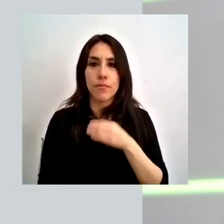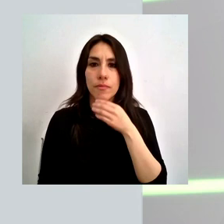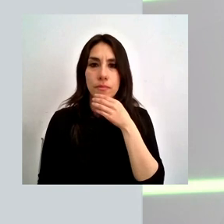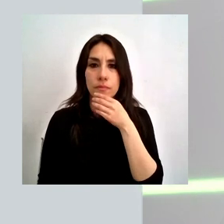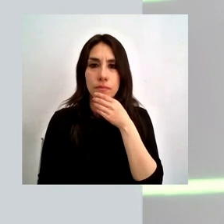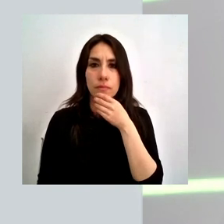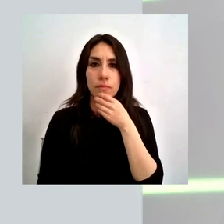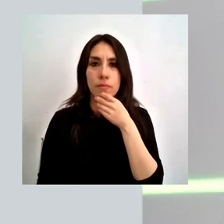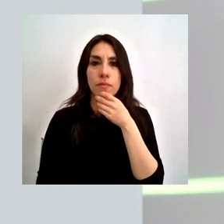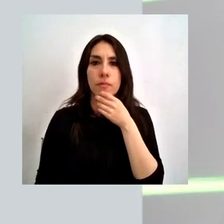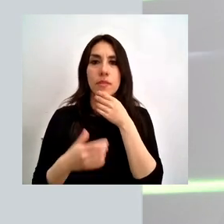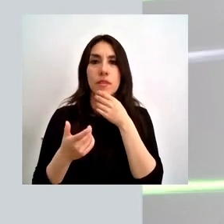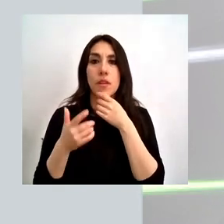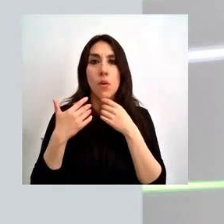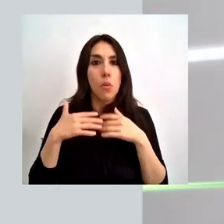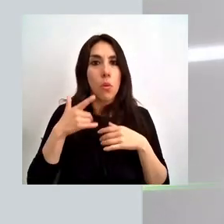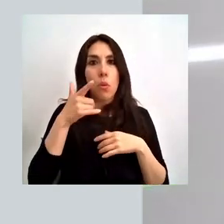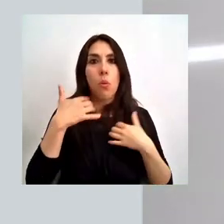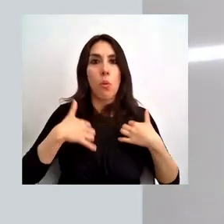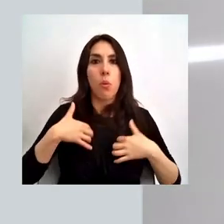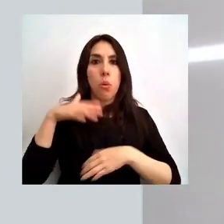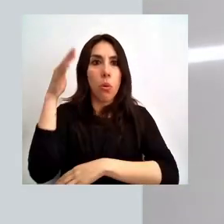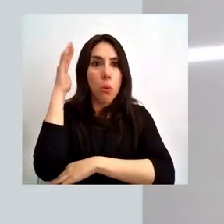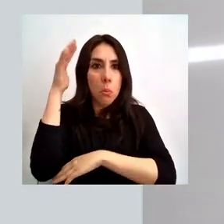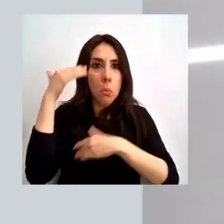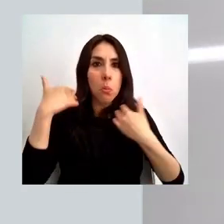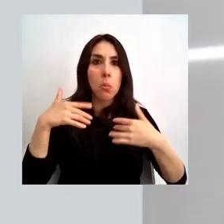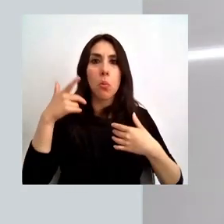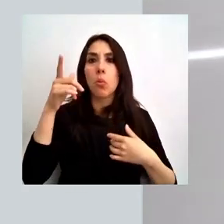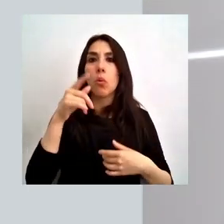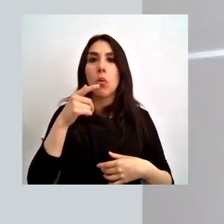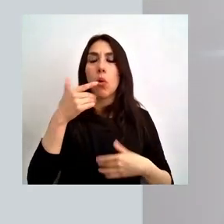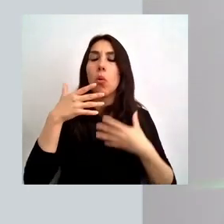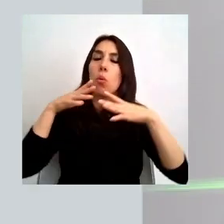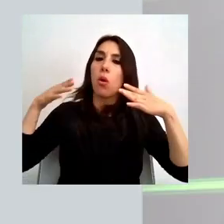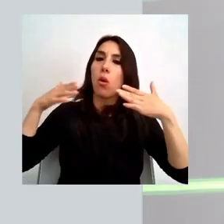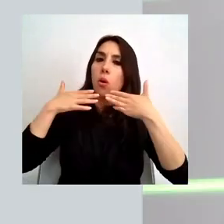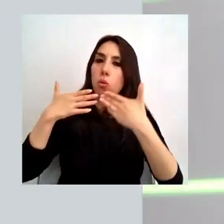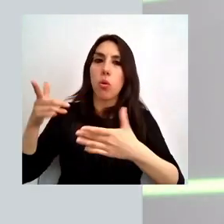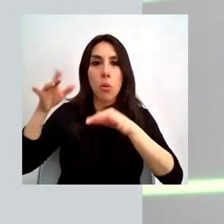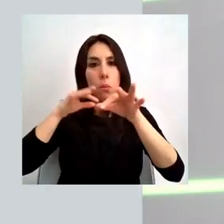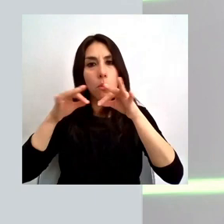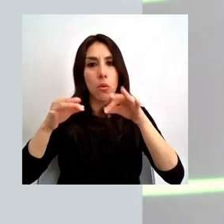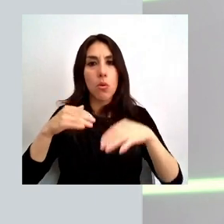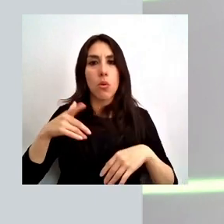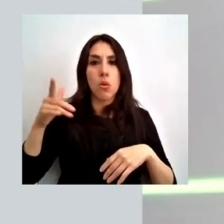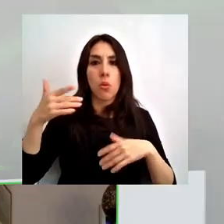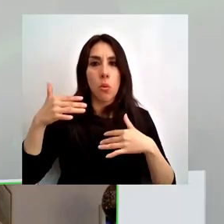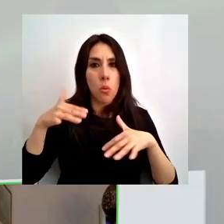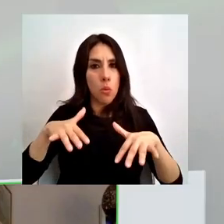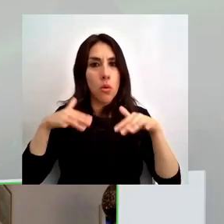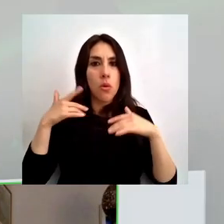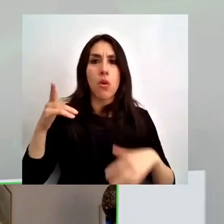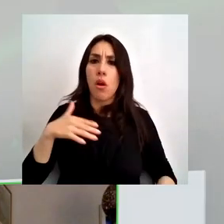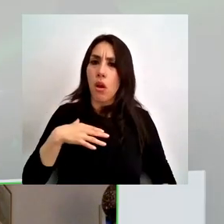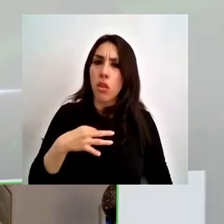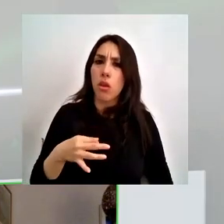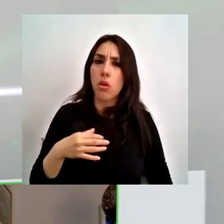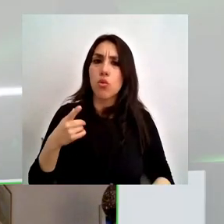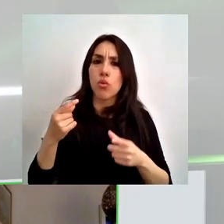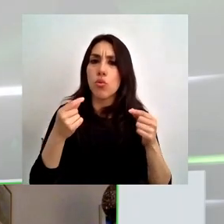What an interesting presentation, Kate. Thank you for sharing it at our conference. We would like to ask you a few